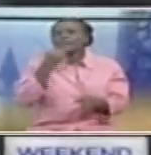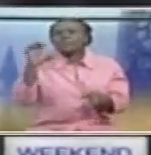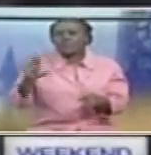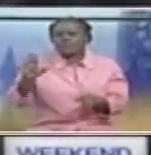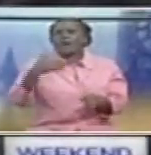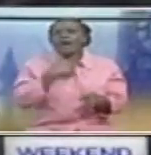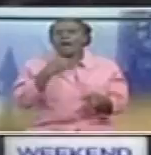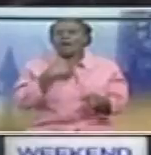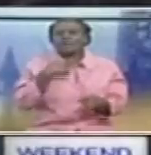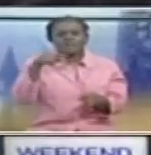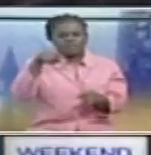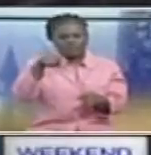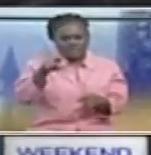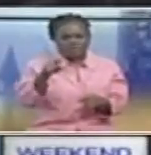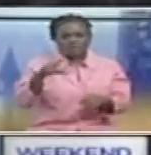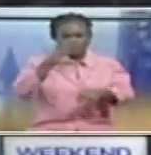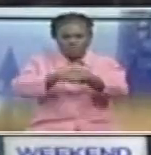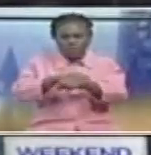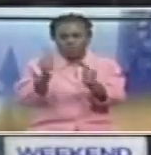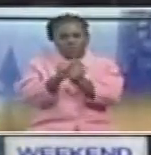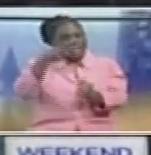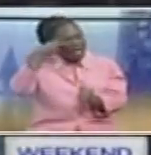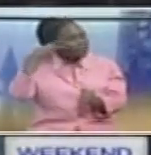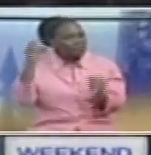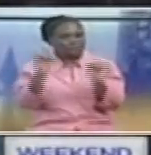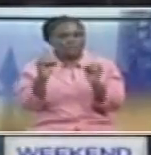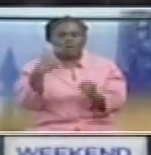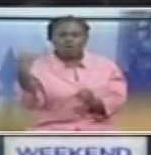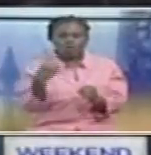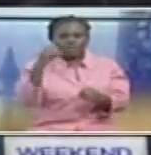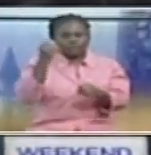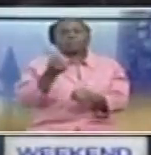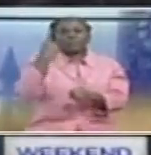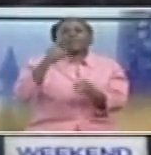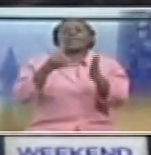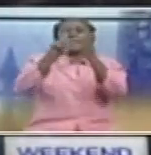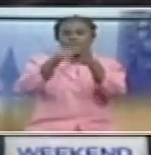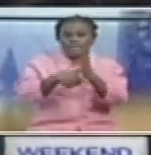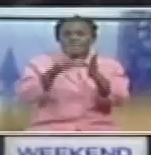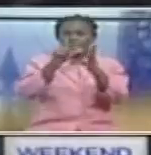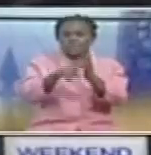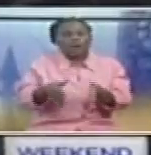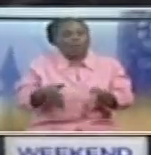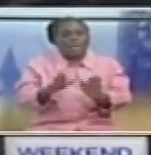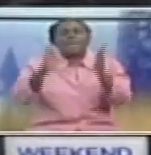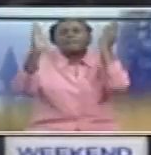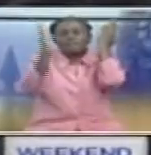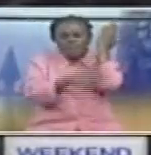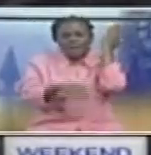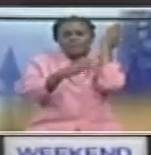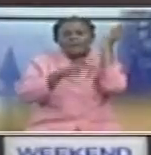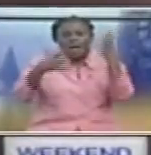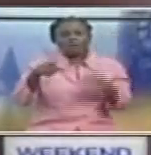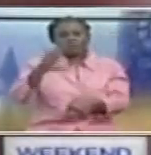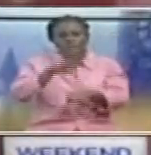no idea that their son had been taken by the enemy. They only found out later, in the worst way a parent can find out about the death of